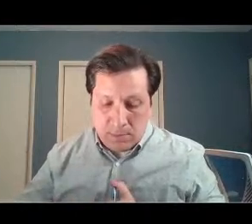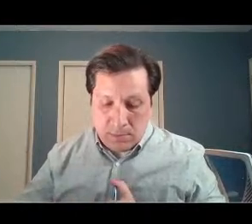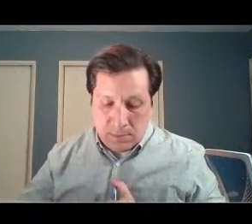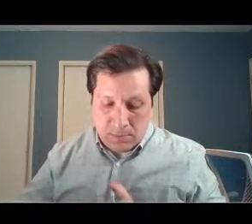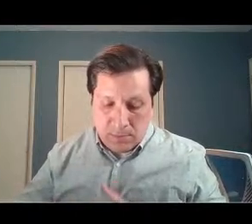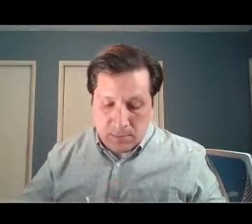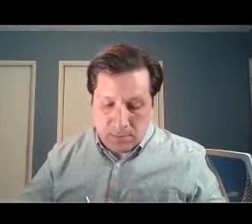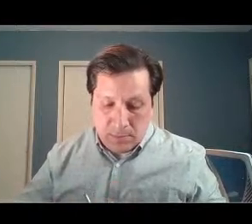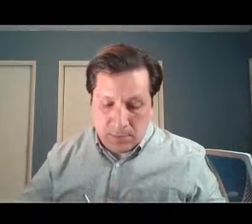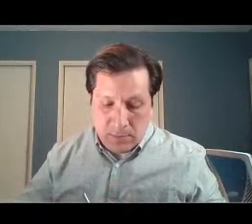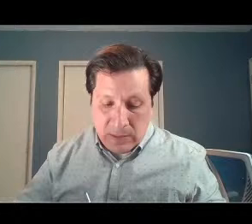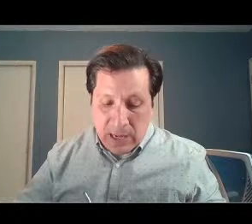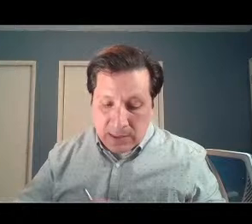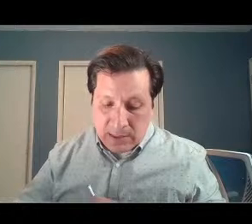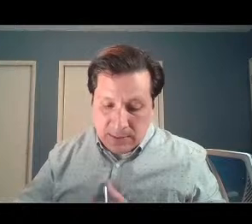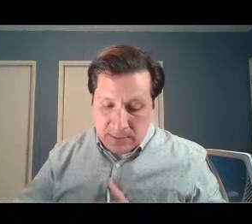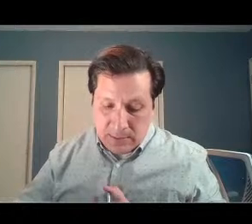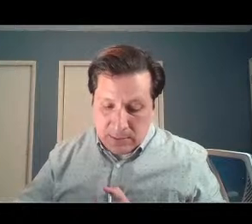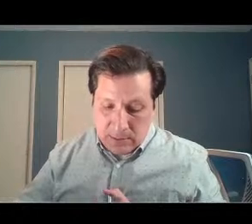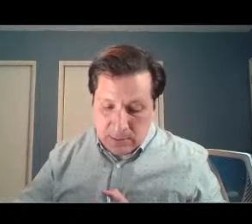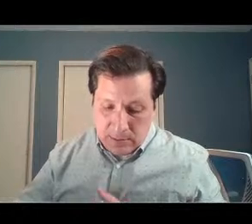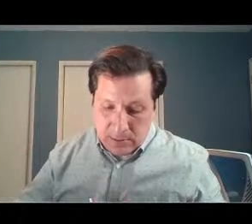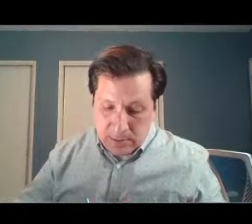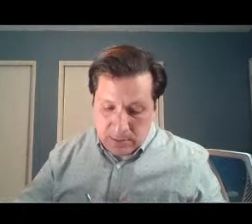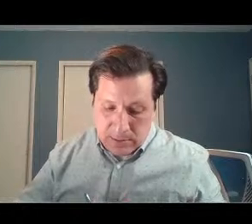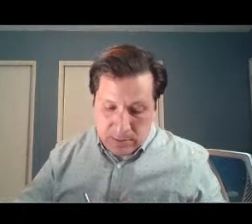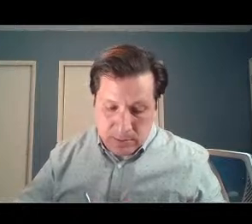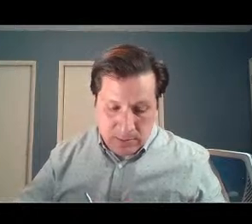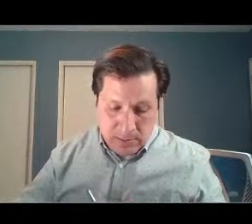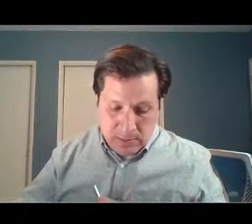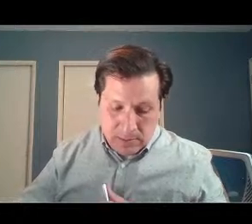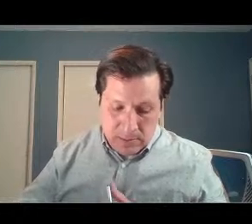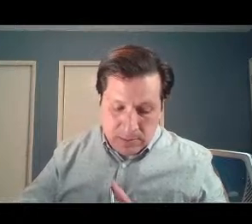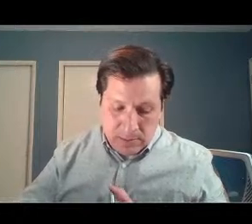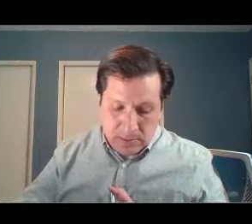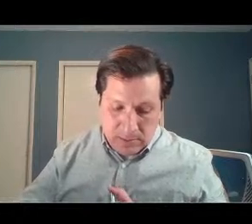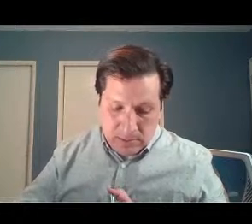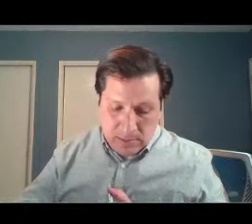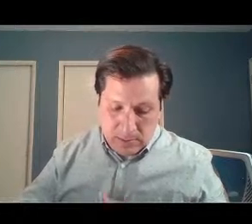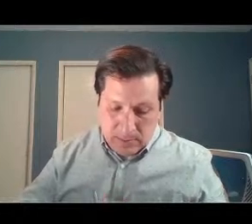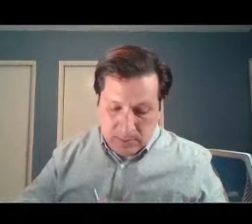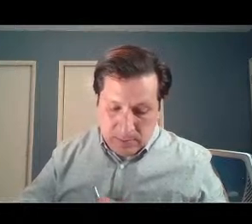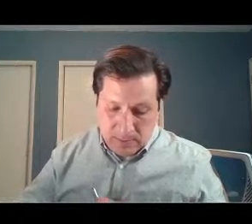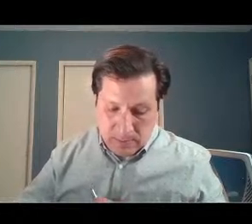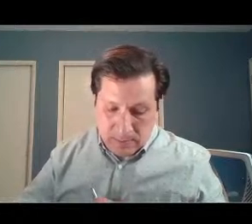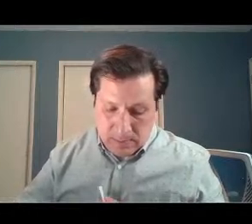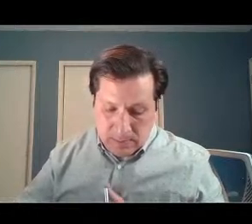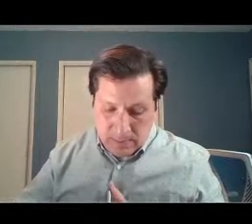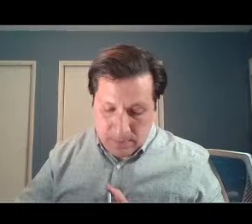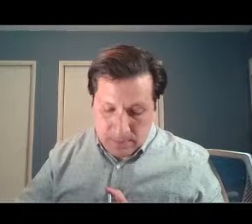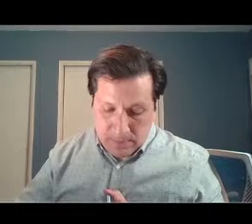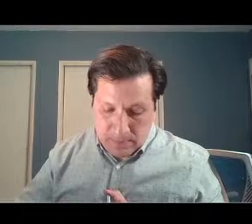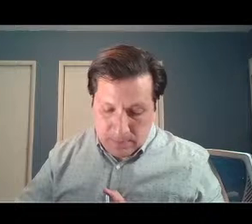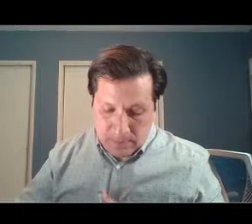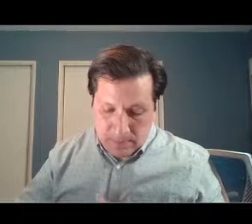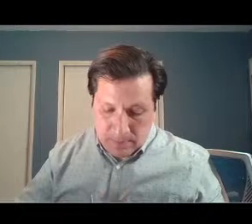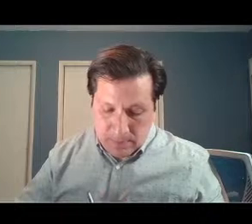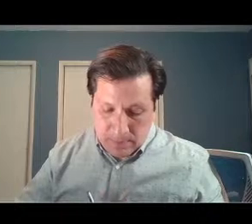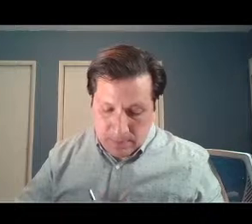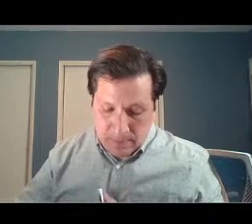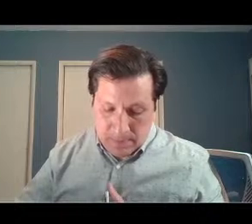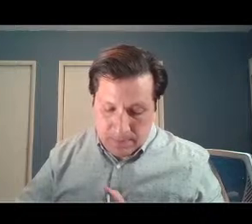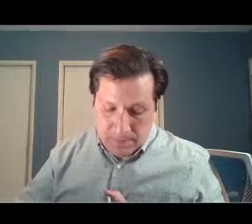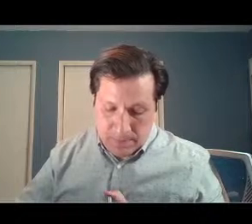yes Mr Flores yes Miss thin OA yes Miss sandal yes